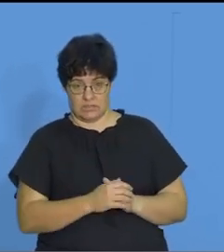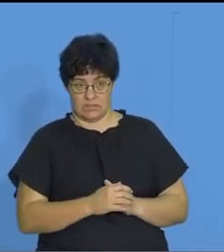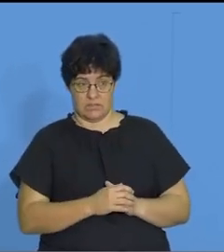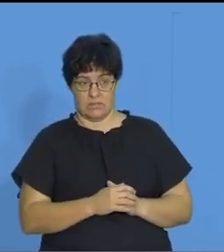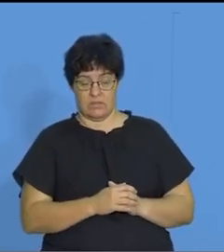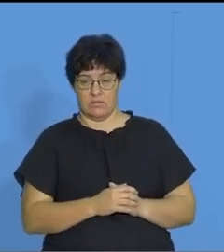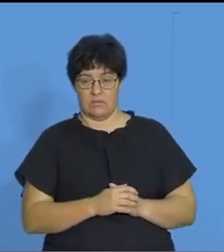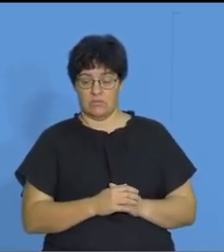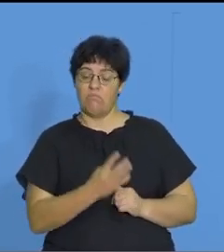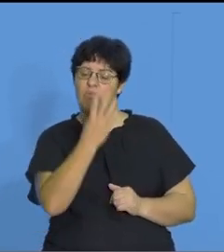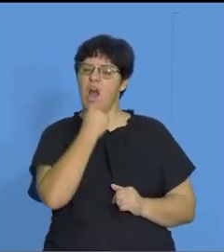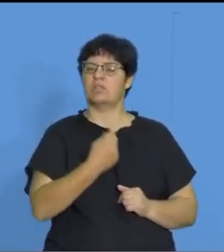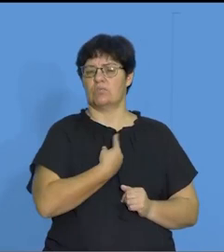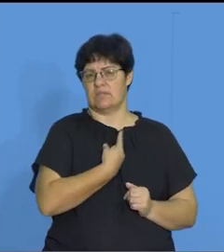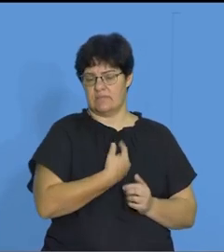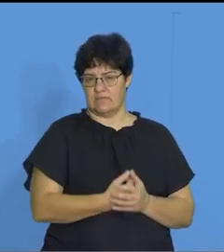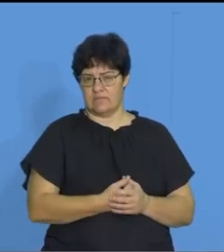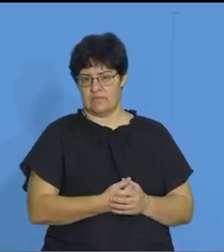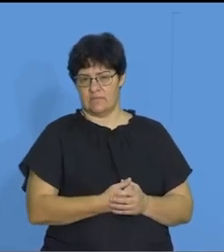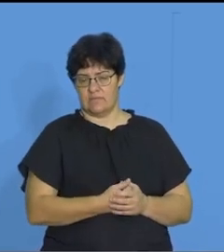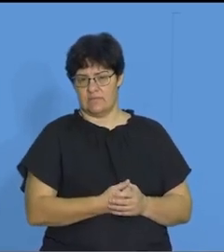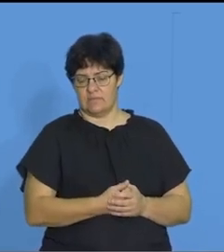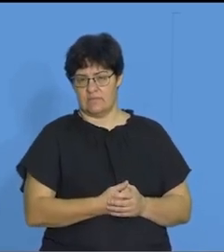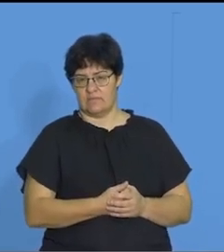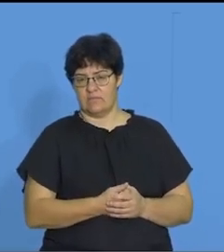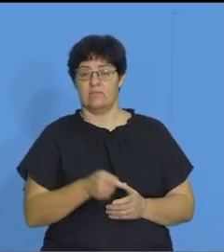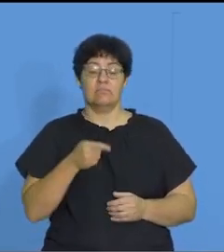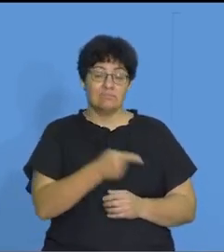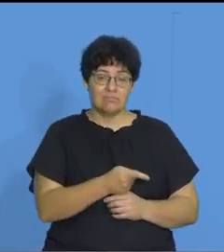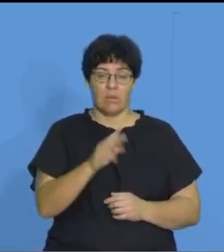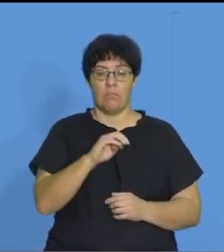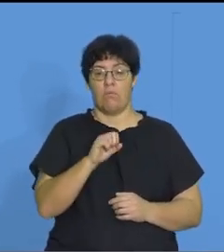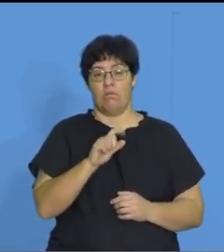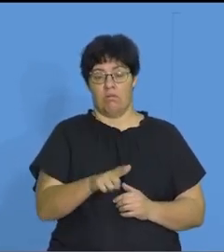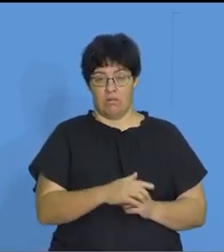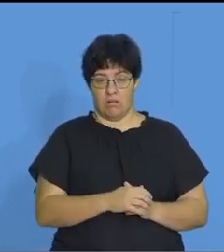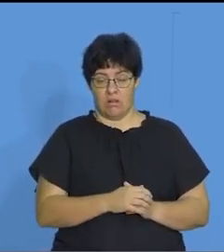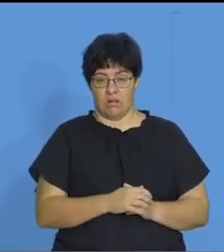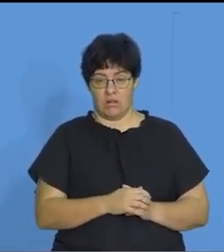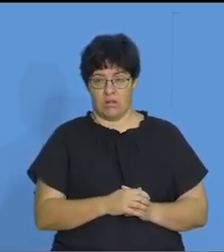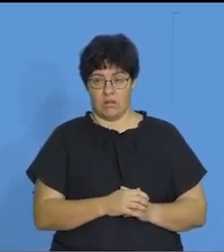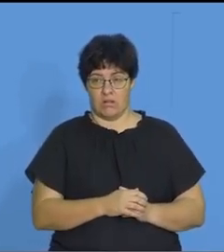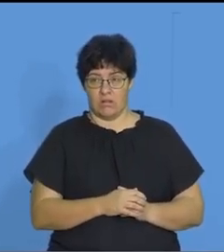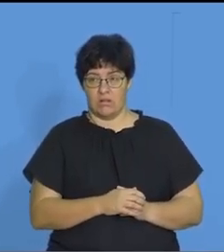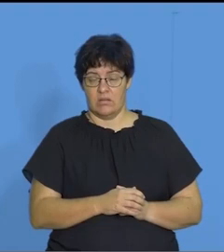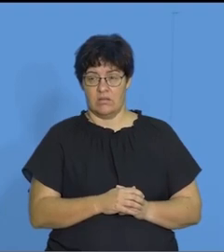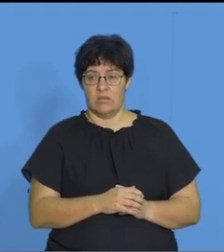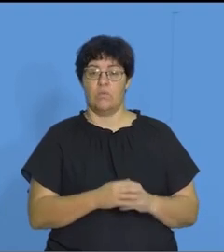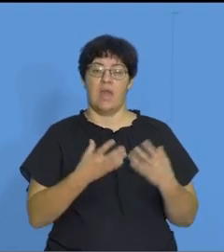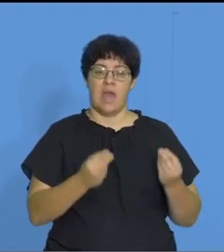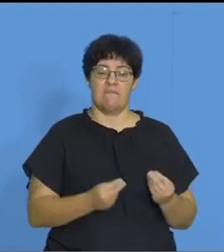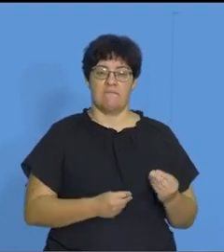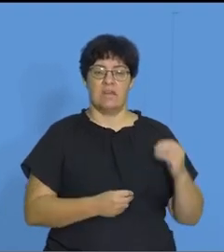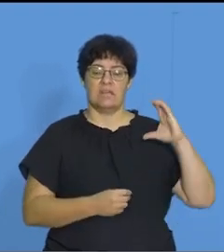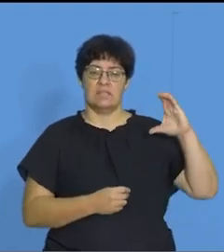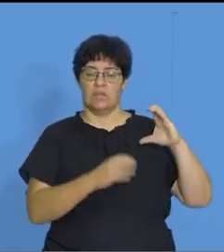1:2:1. Right. So we're asking ourselves, if these are the moles of, if we can rewrite that, so we've got